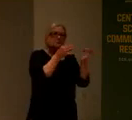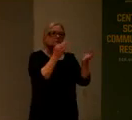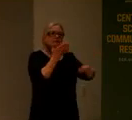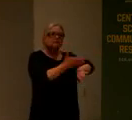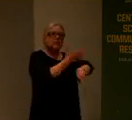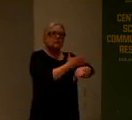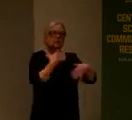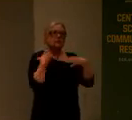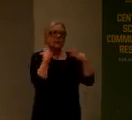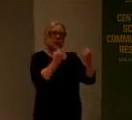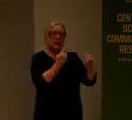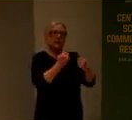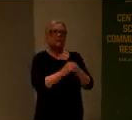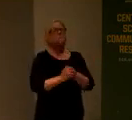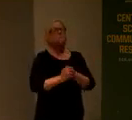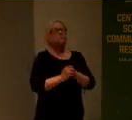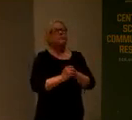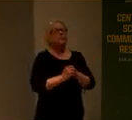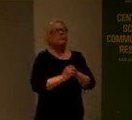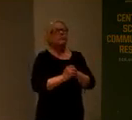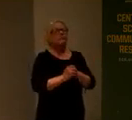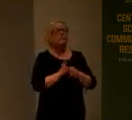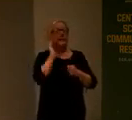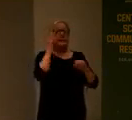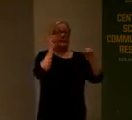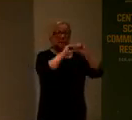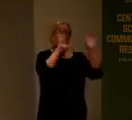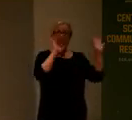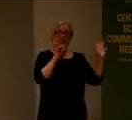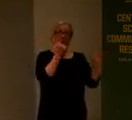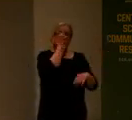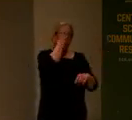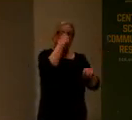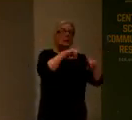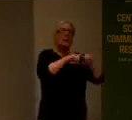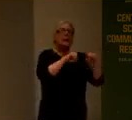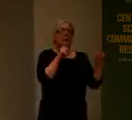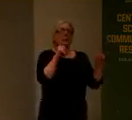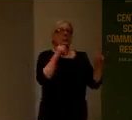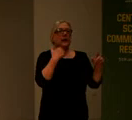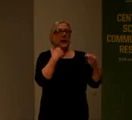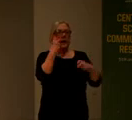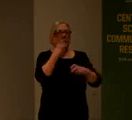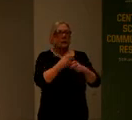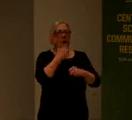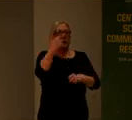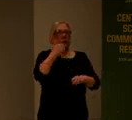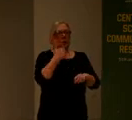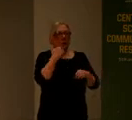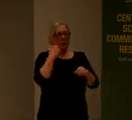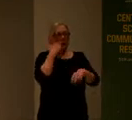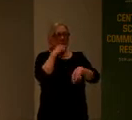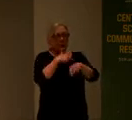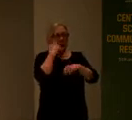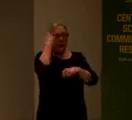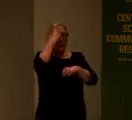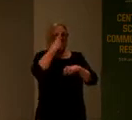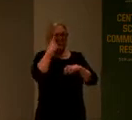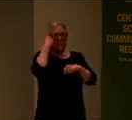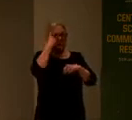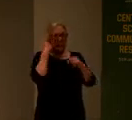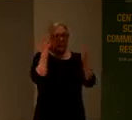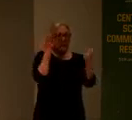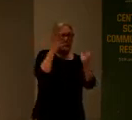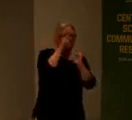at least to me, theoretically, you know, that that makes sense, but I have a harder time thinking about it in terms of a